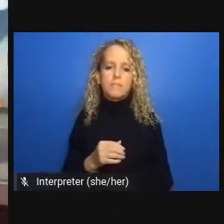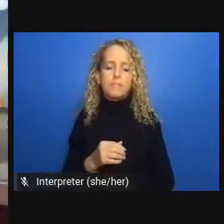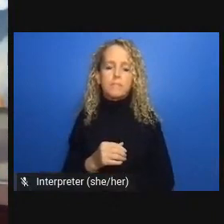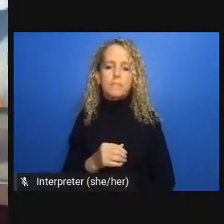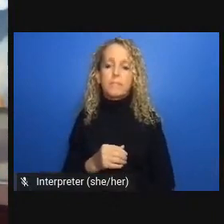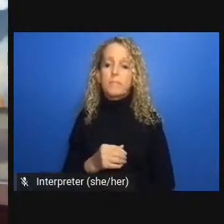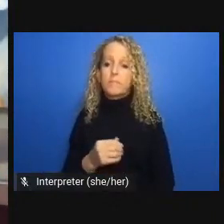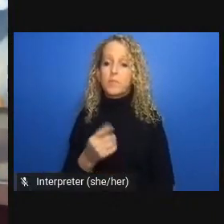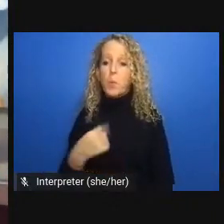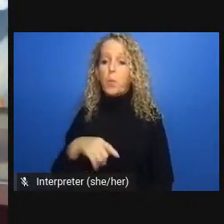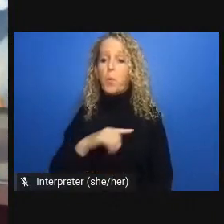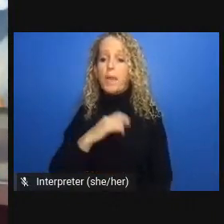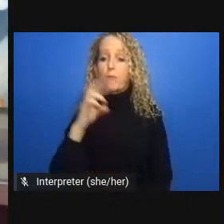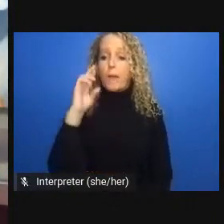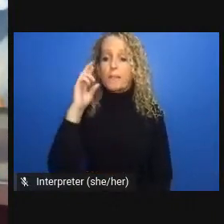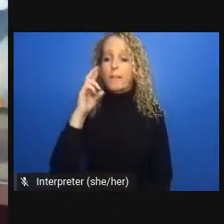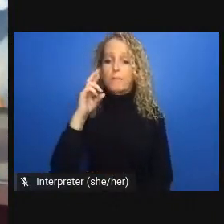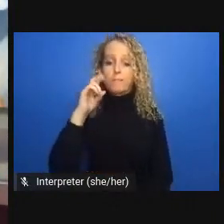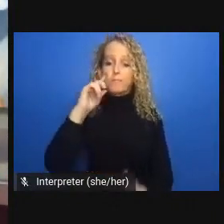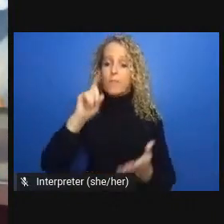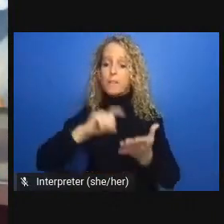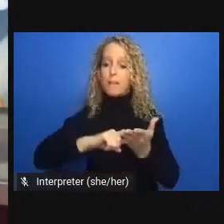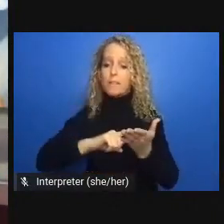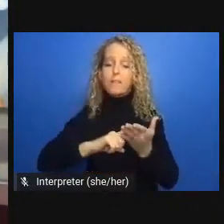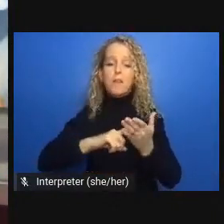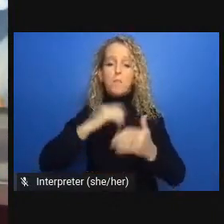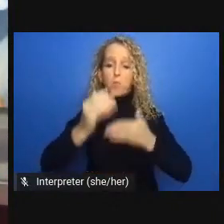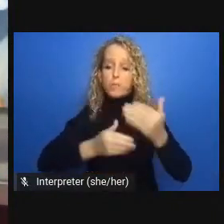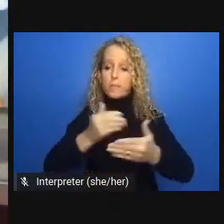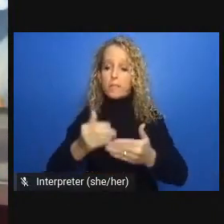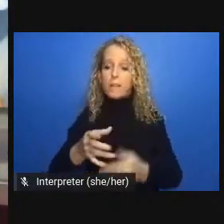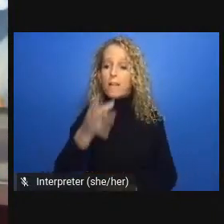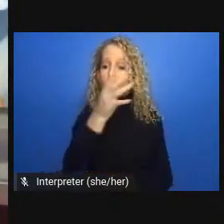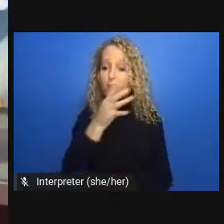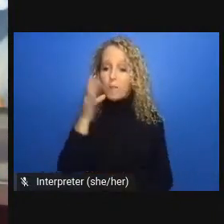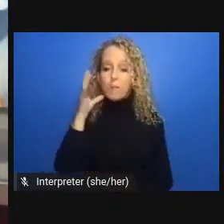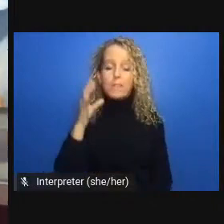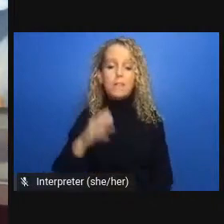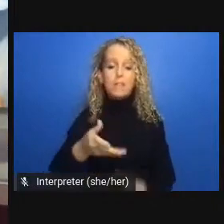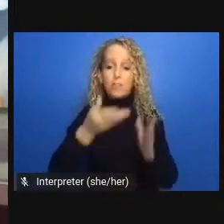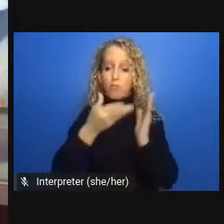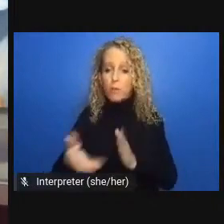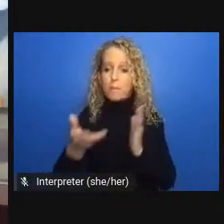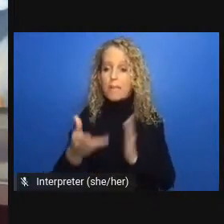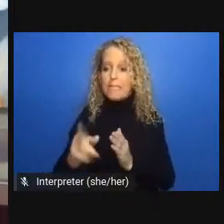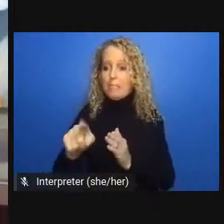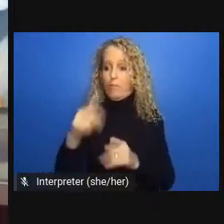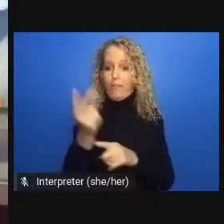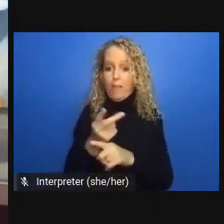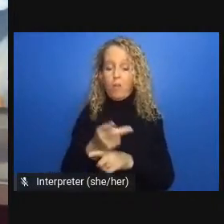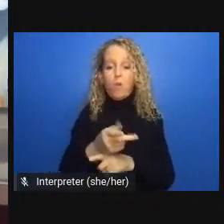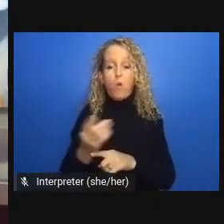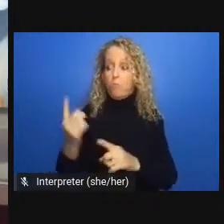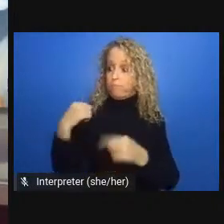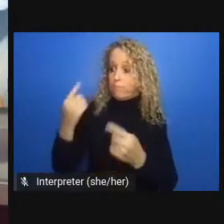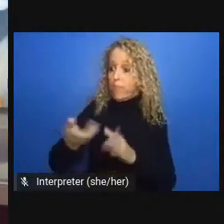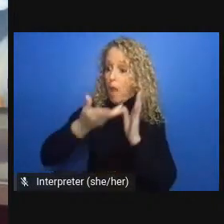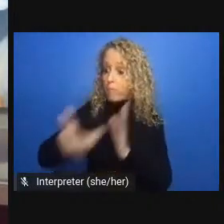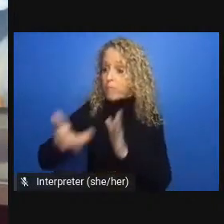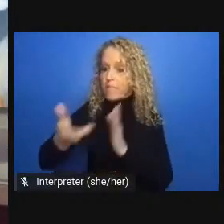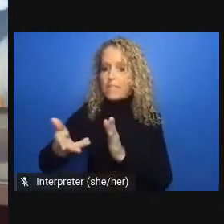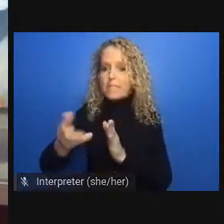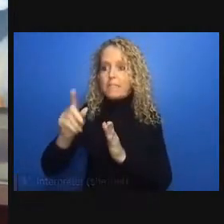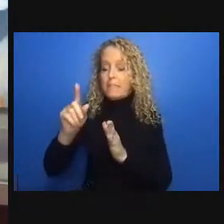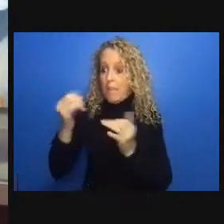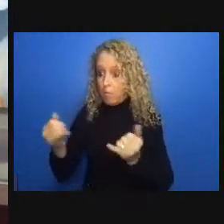farms shifting very quickly to make sure that the products were redirected in the way that they needed to be. And we saw farms selling